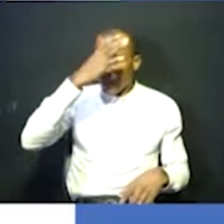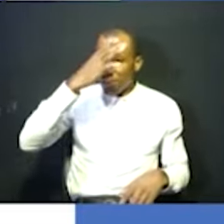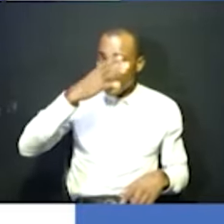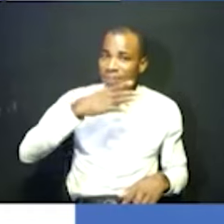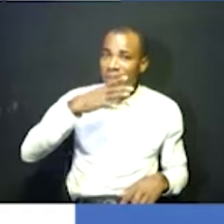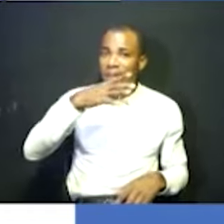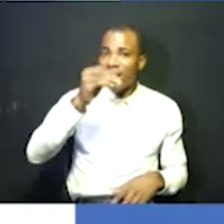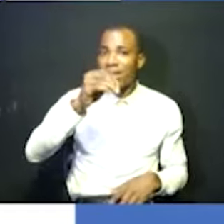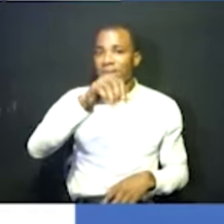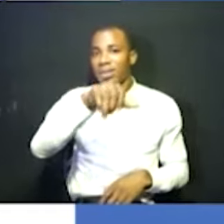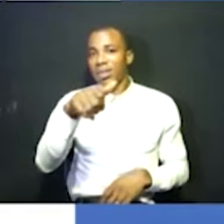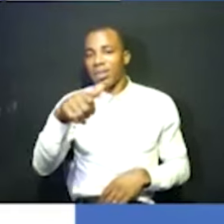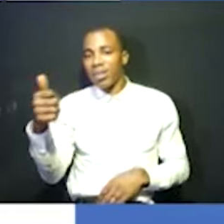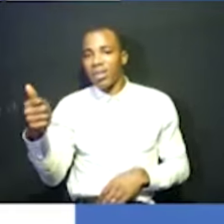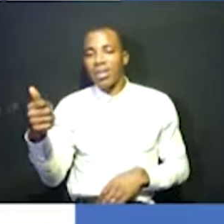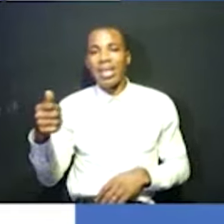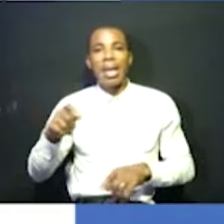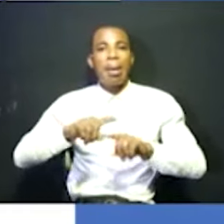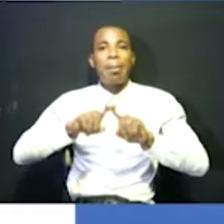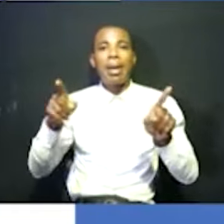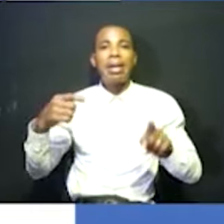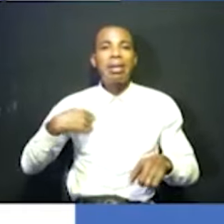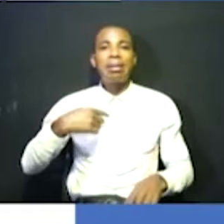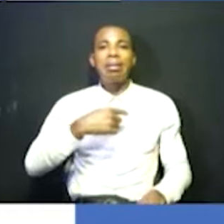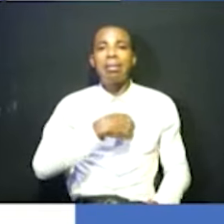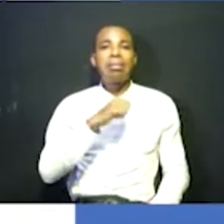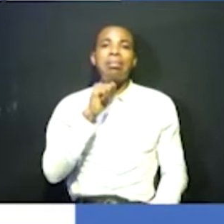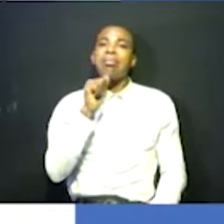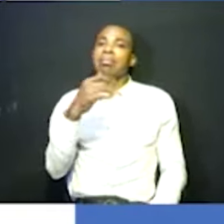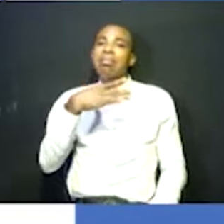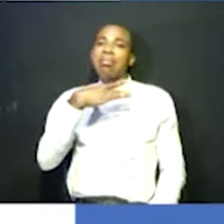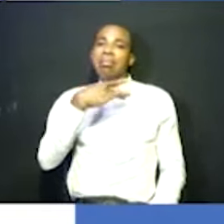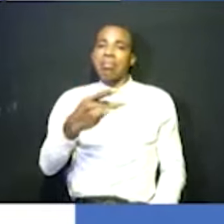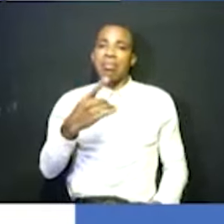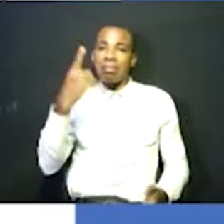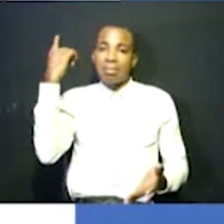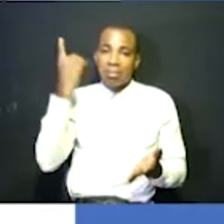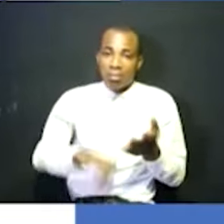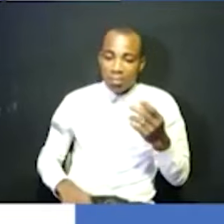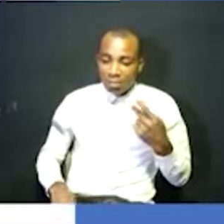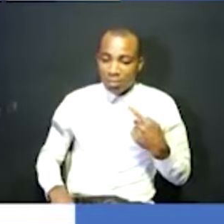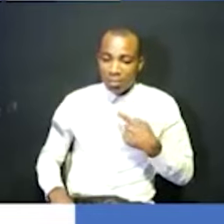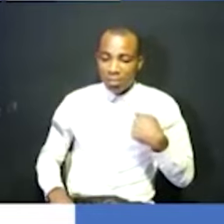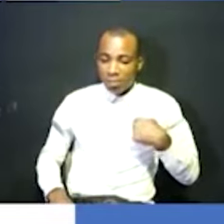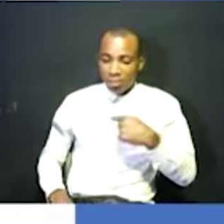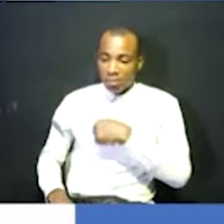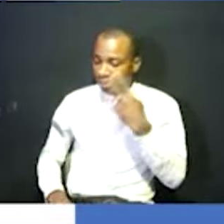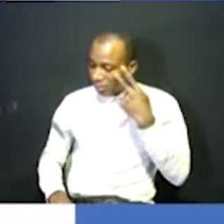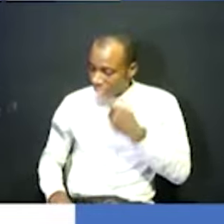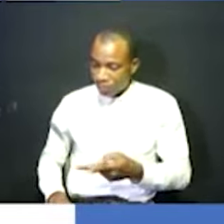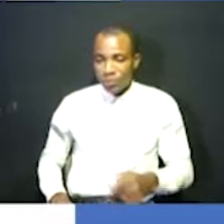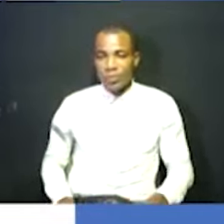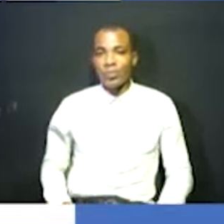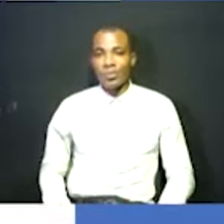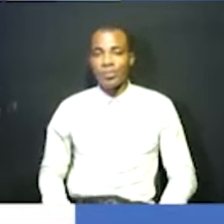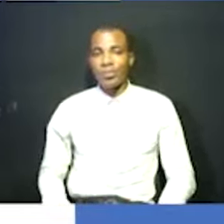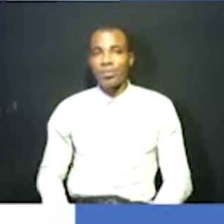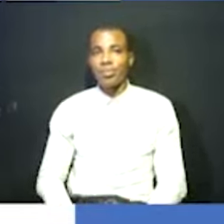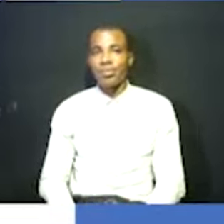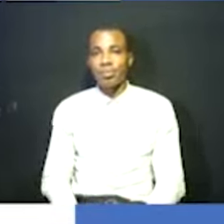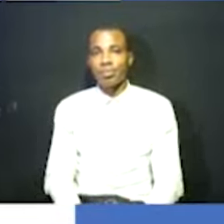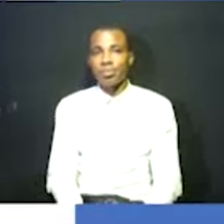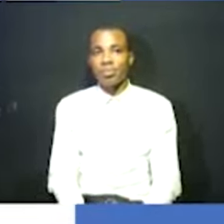And we do not like what we see. See, Anna Okai. Ose se ye me se